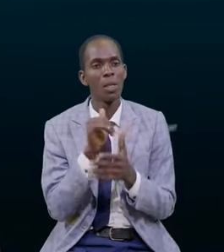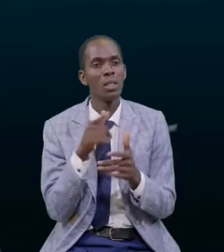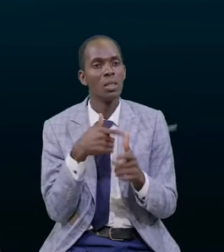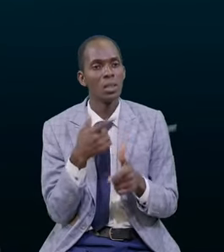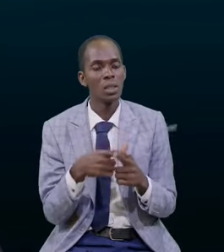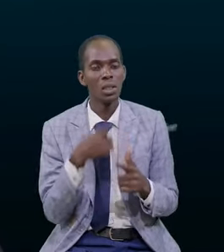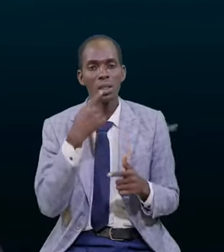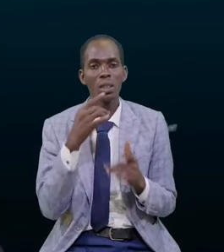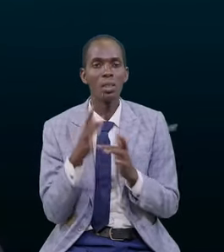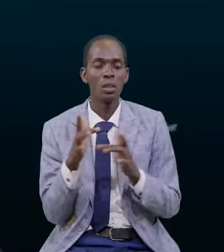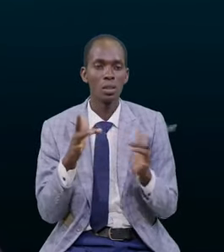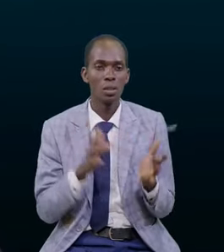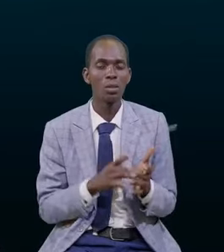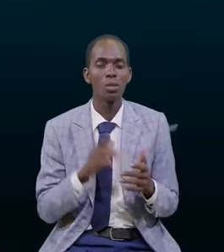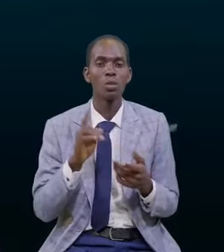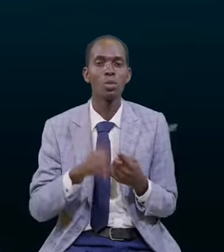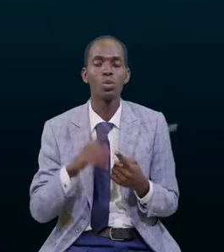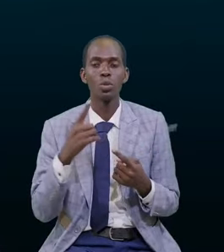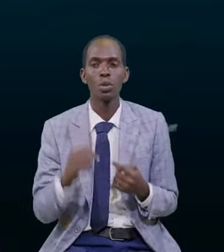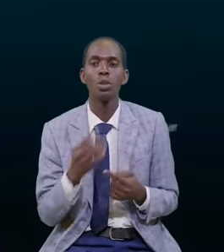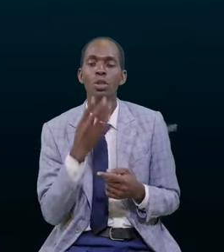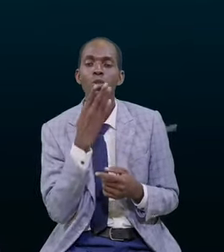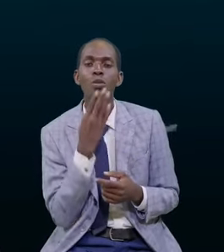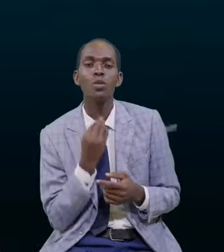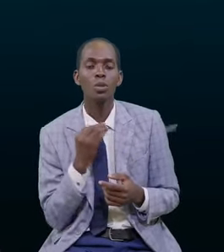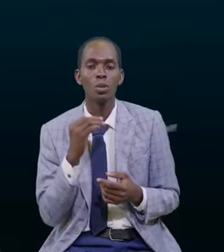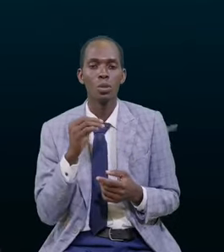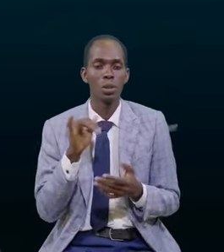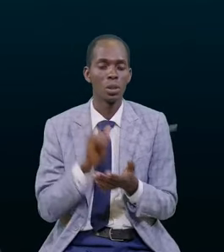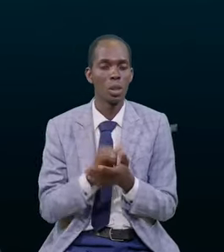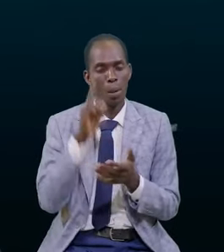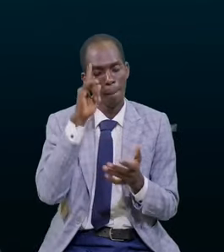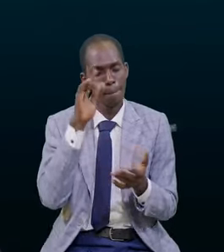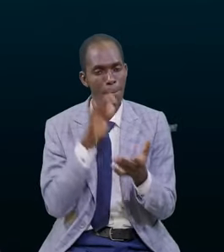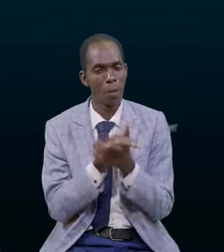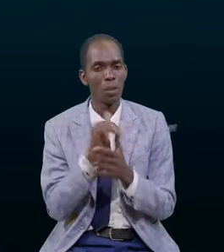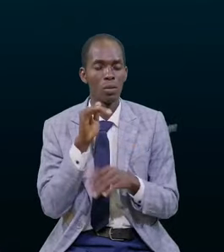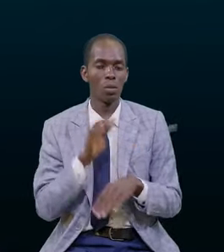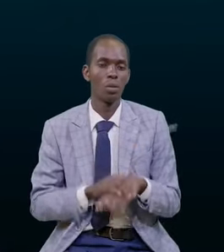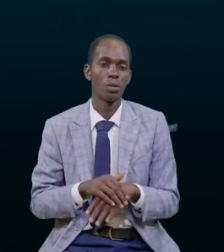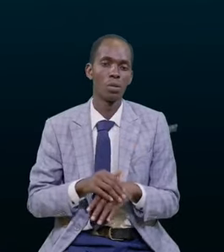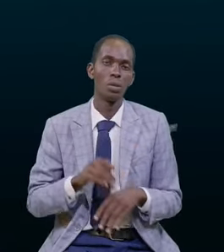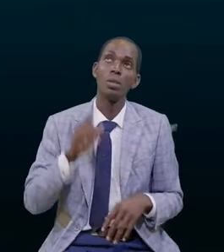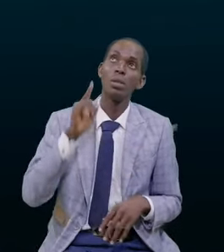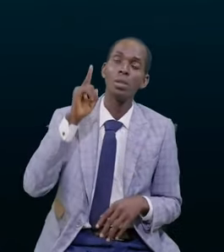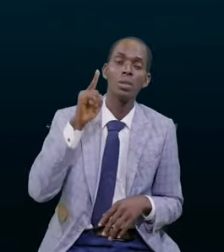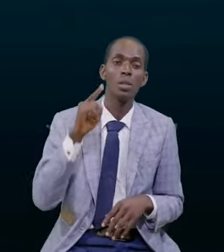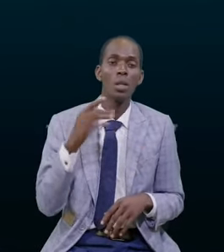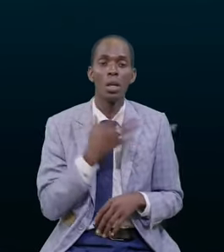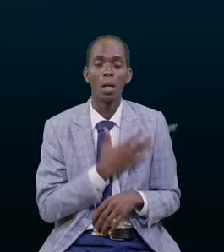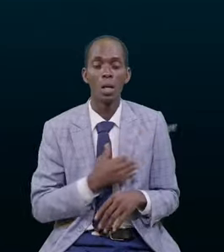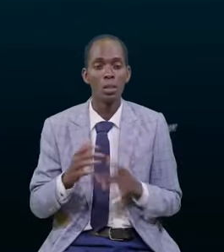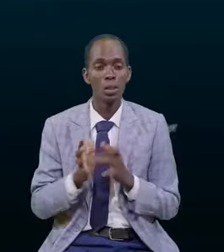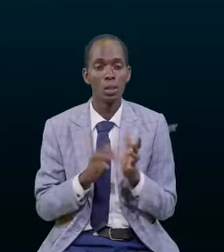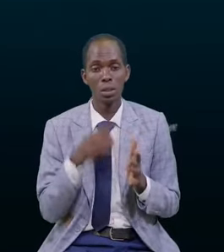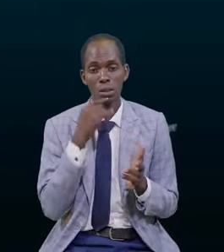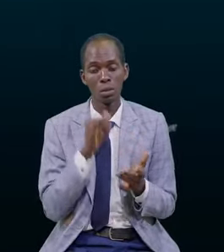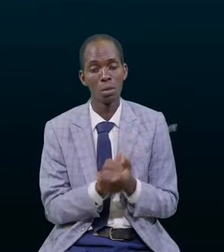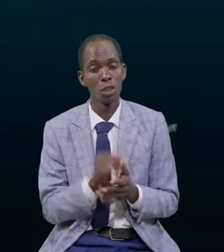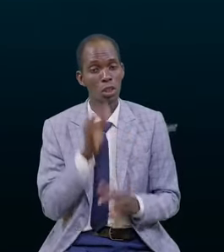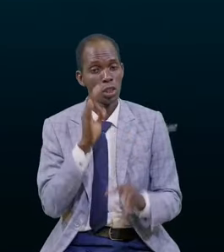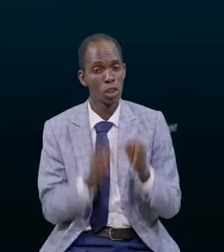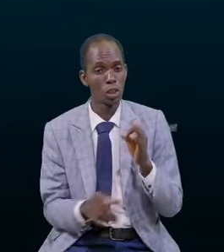believed on him it's important for them to take this message to heart and what did he say if he continue in my word